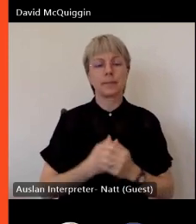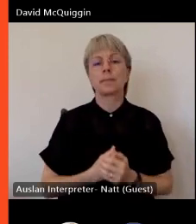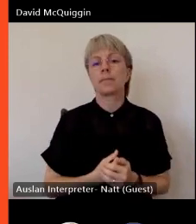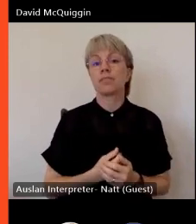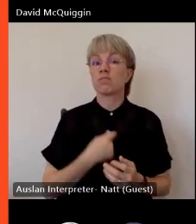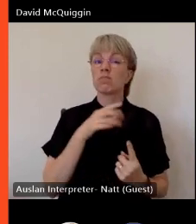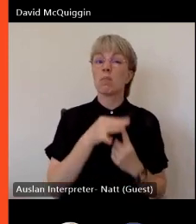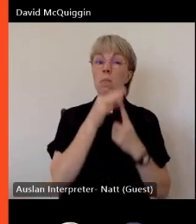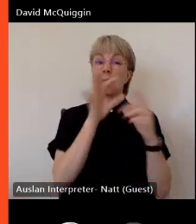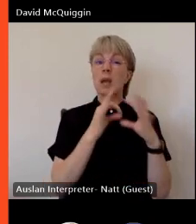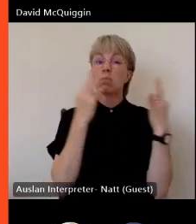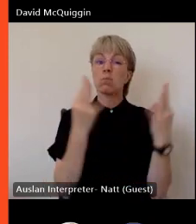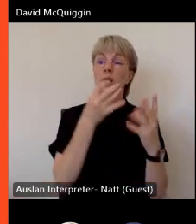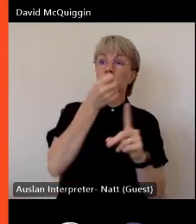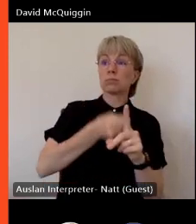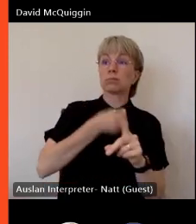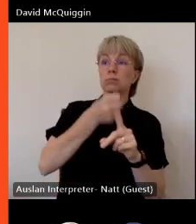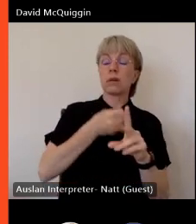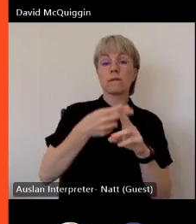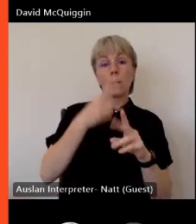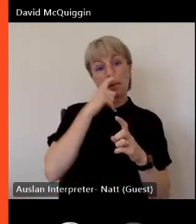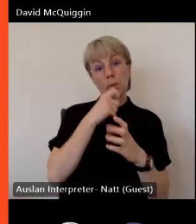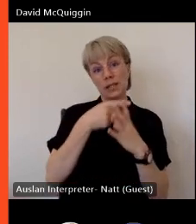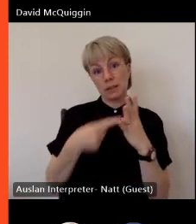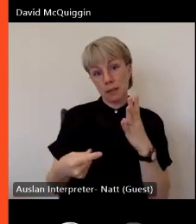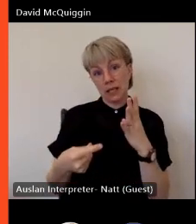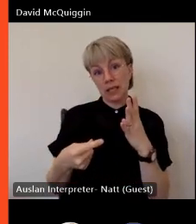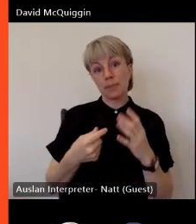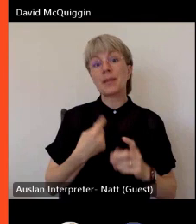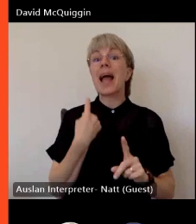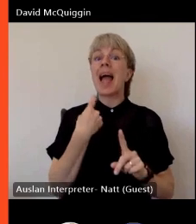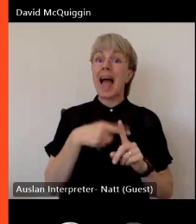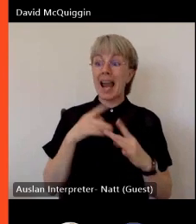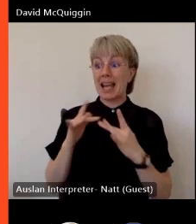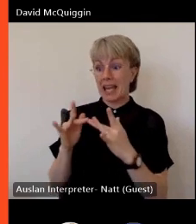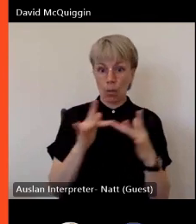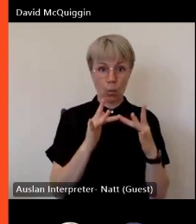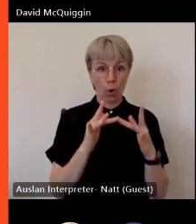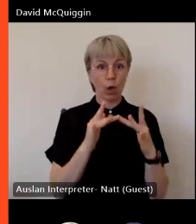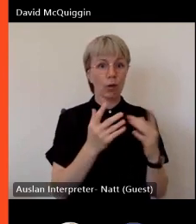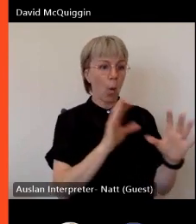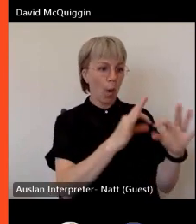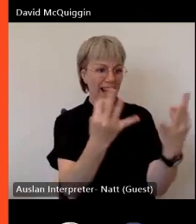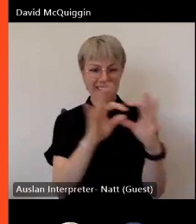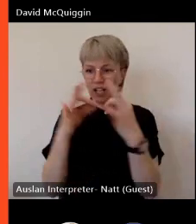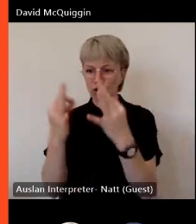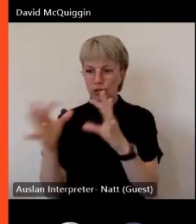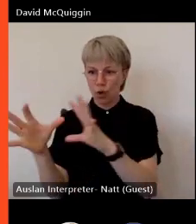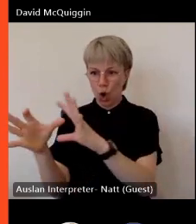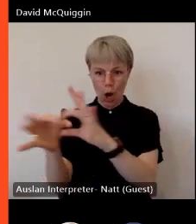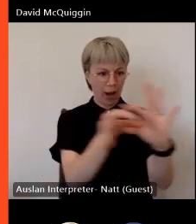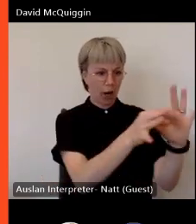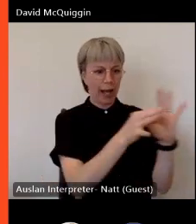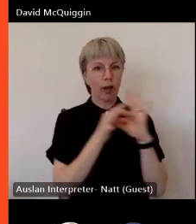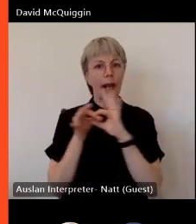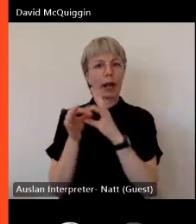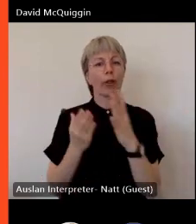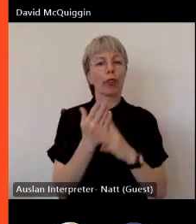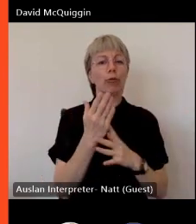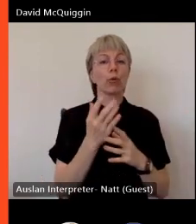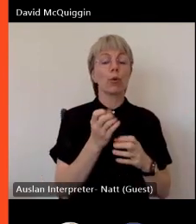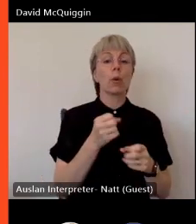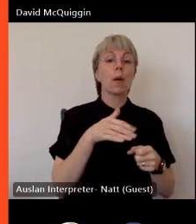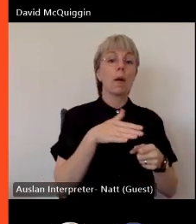for the employment of people with disability, and as a network connecting organisations across private, public and